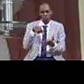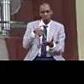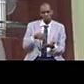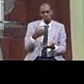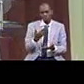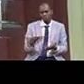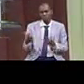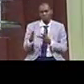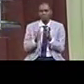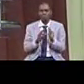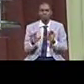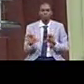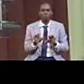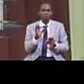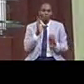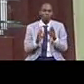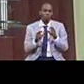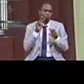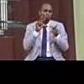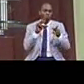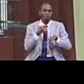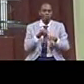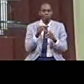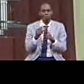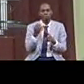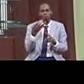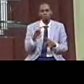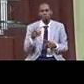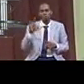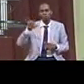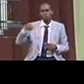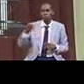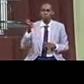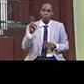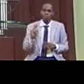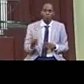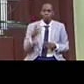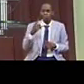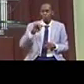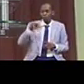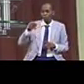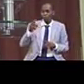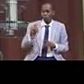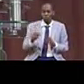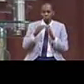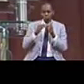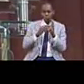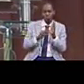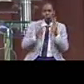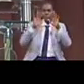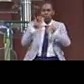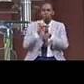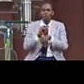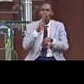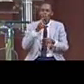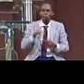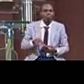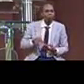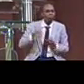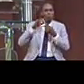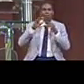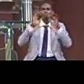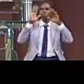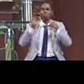as you look at John, the Gospel according to St. John, the miracles they recorded were special miracles. Spectacular